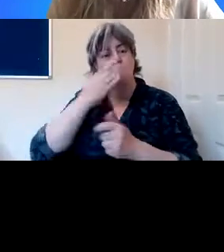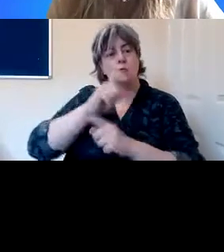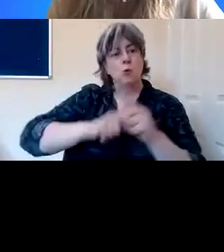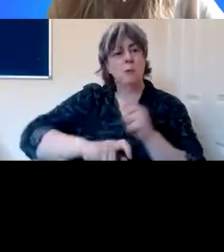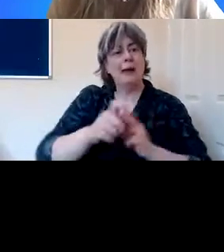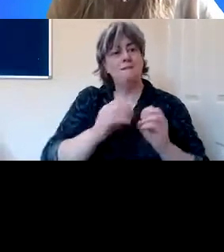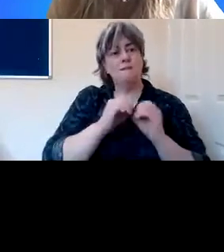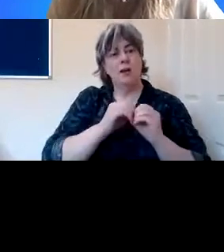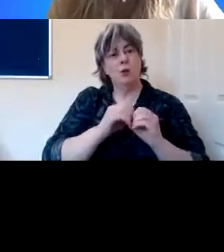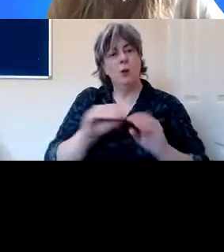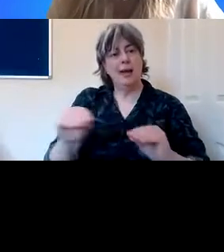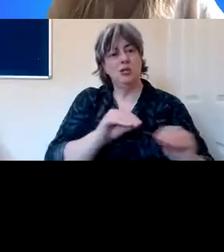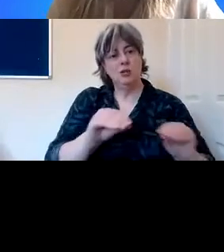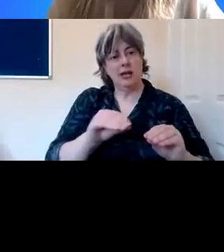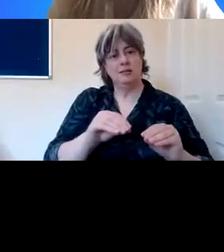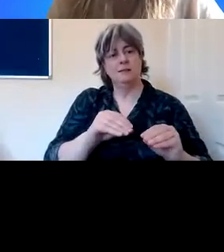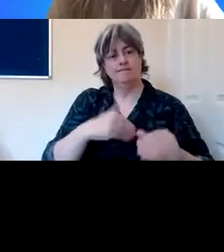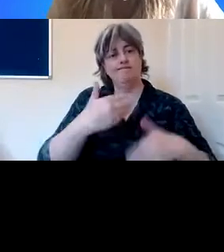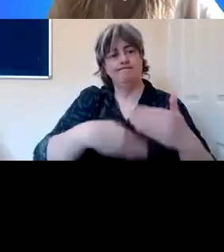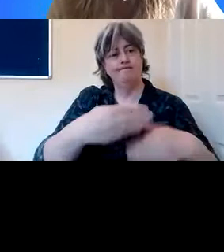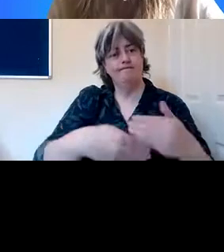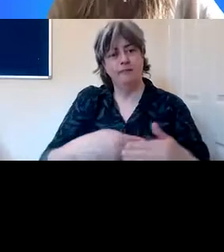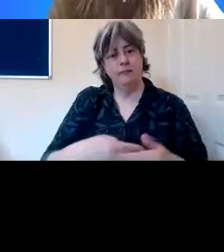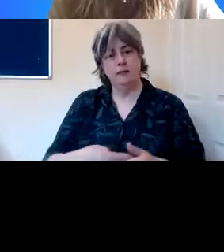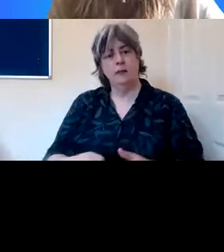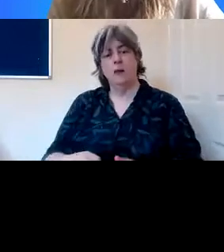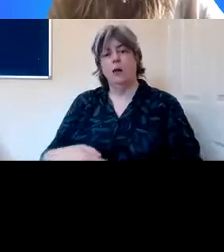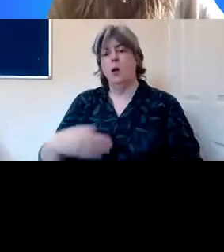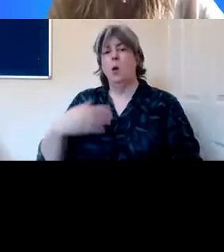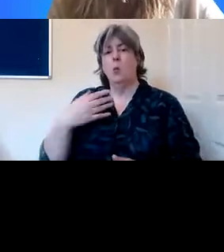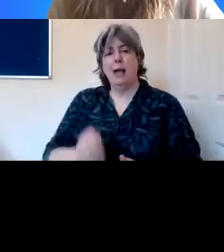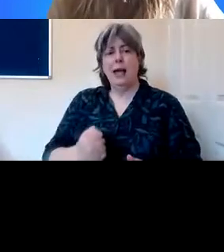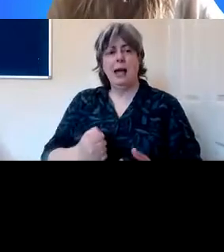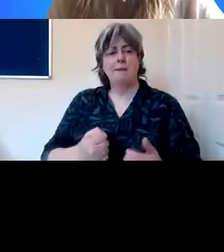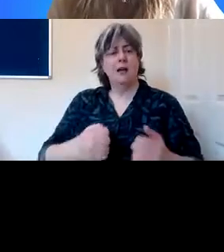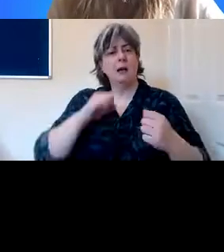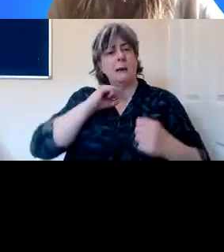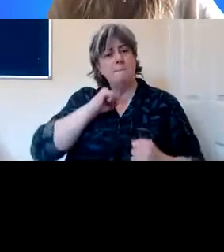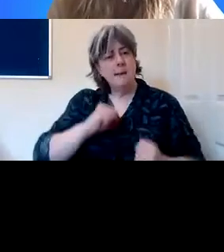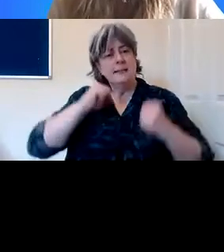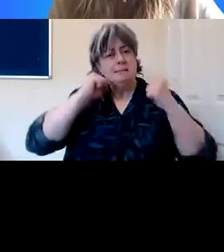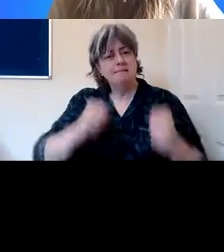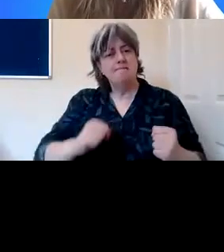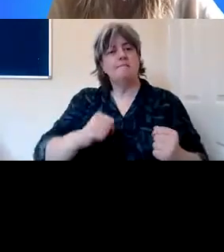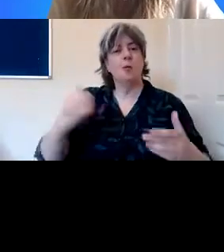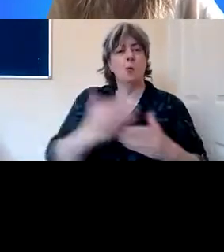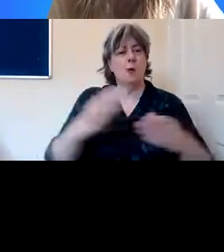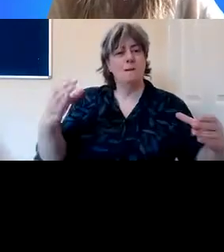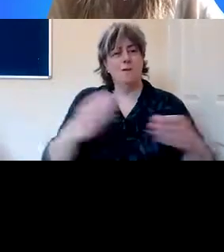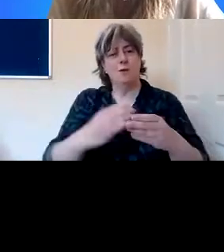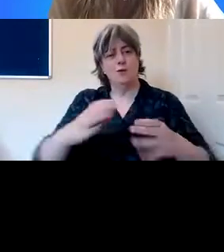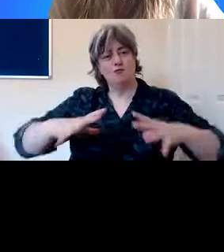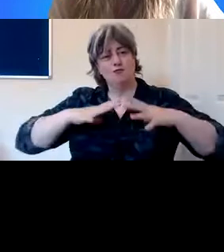we move forward in Wales. We've got a dedicated and passionate workforce ready to take on this challenge of reform, but we